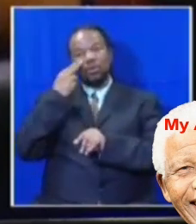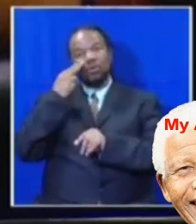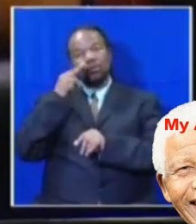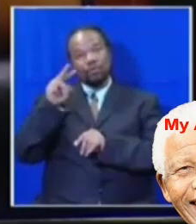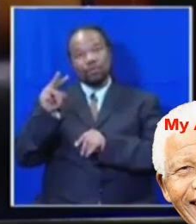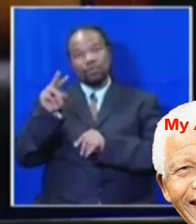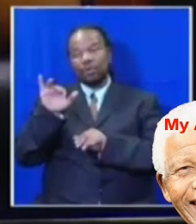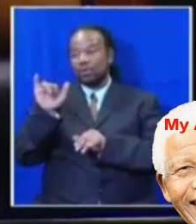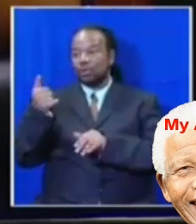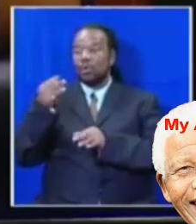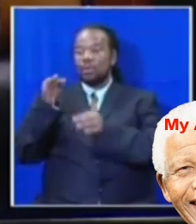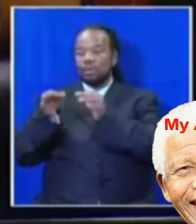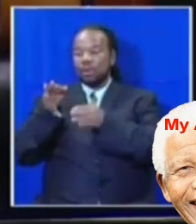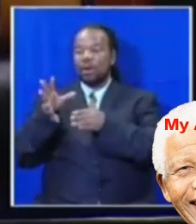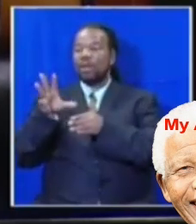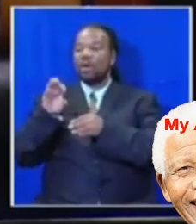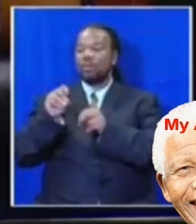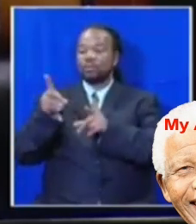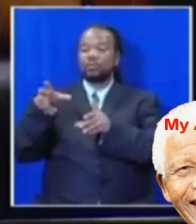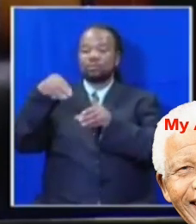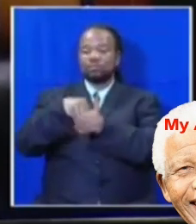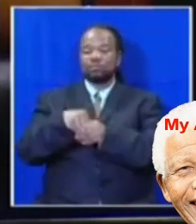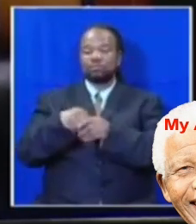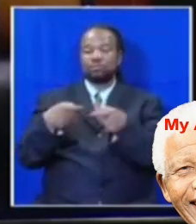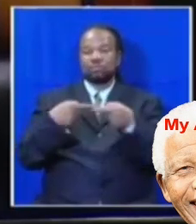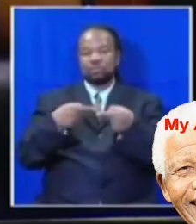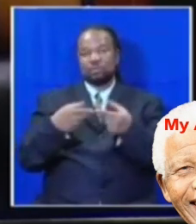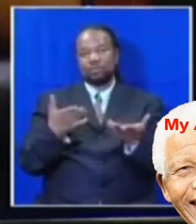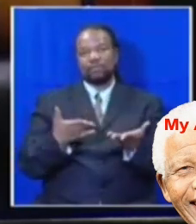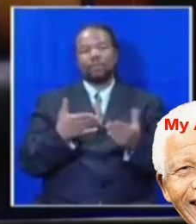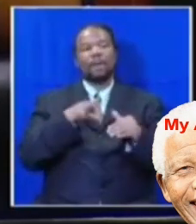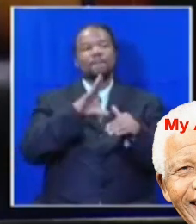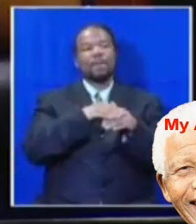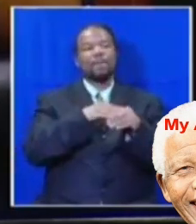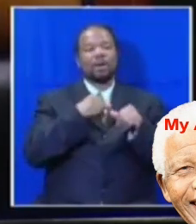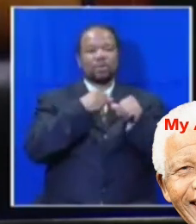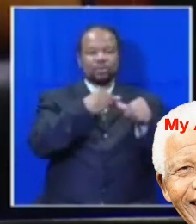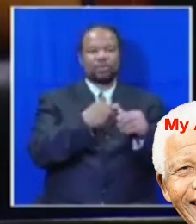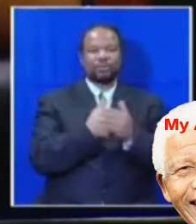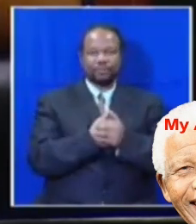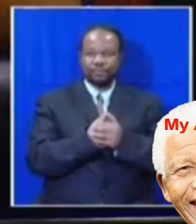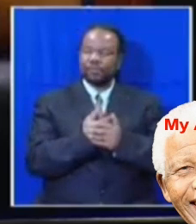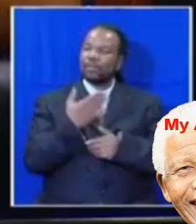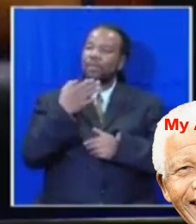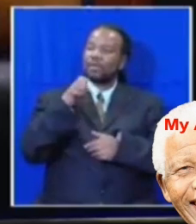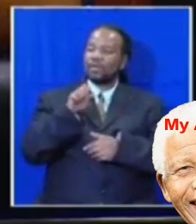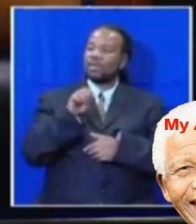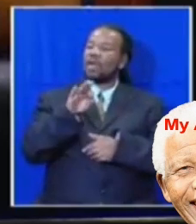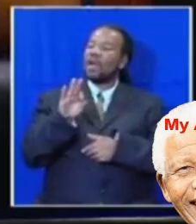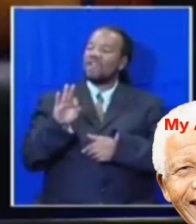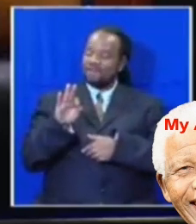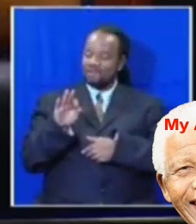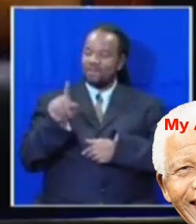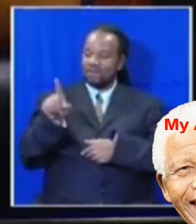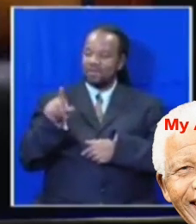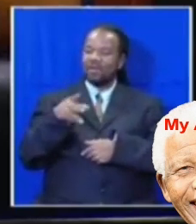to participate in the debate. Continue, honourable member. It's that support of the EFF by the DA. Can you take